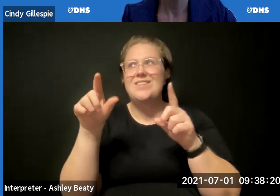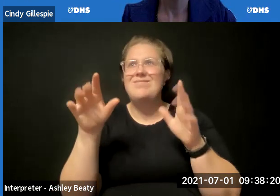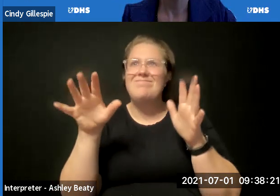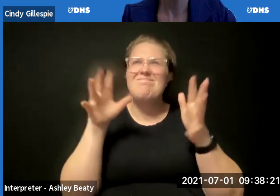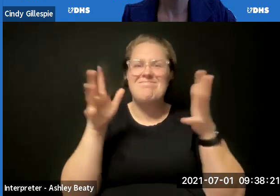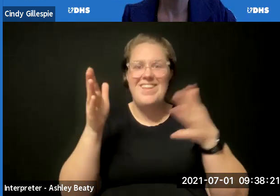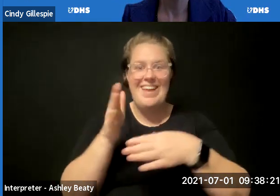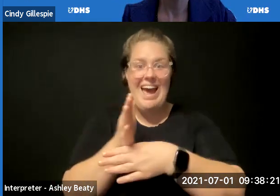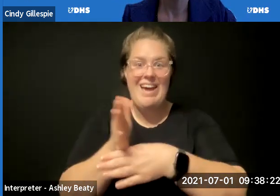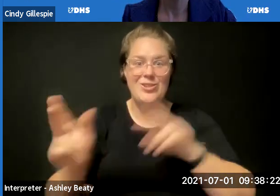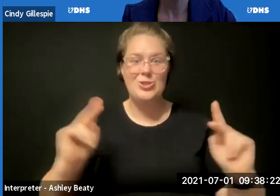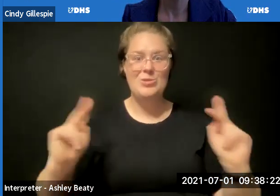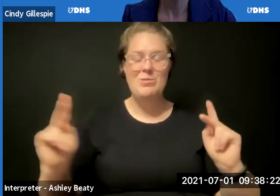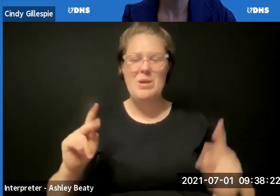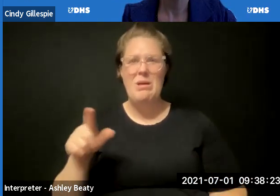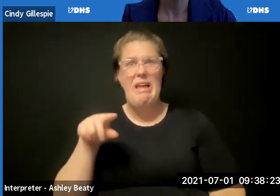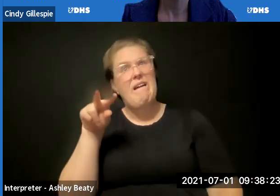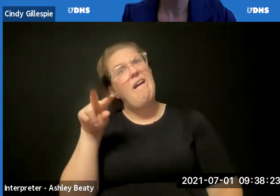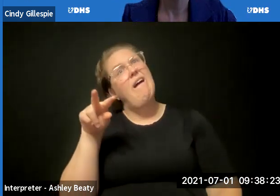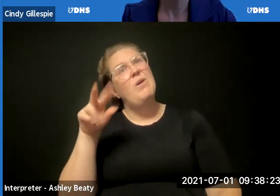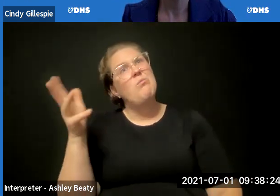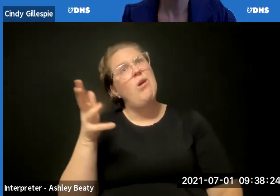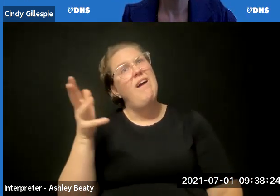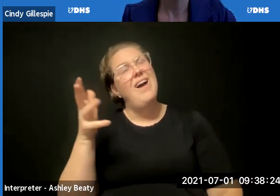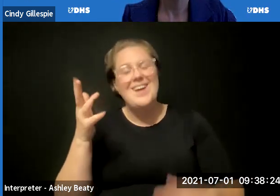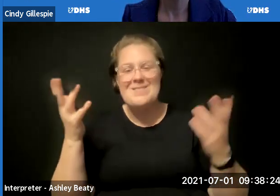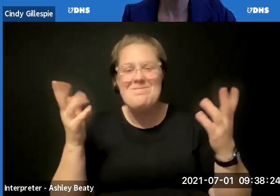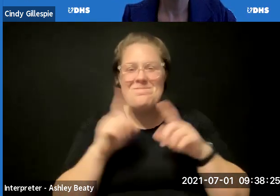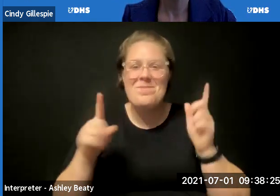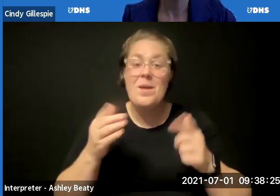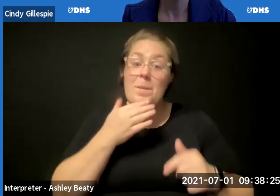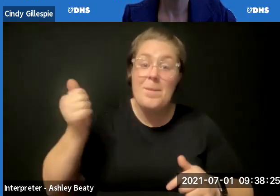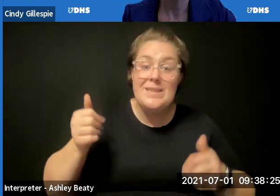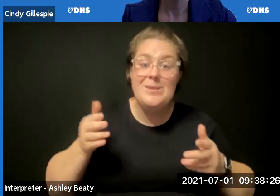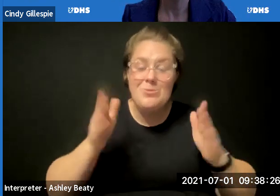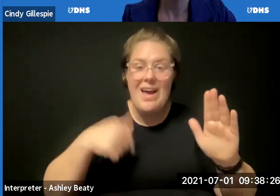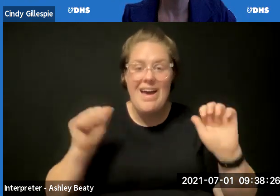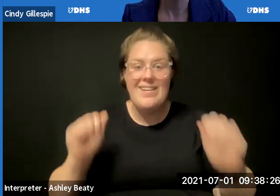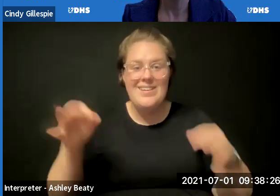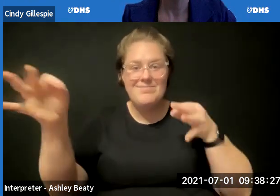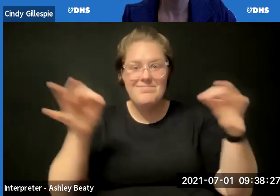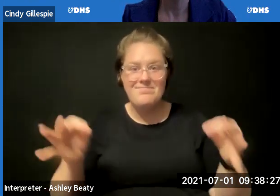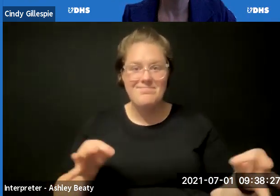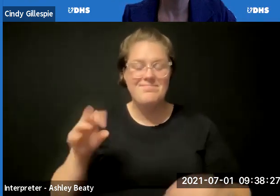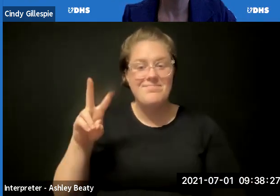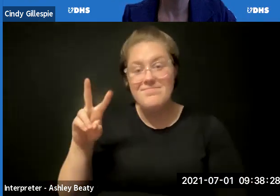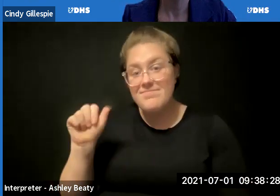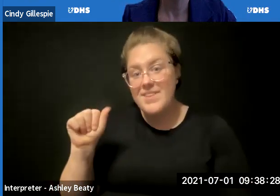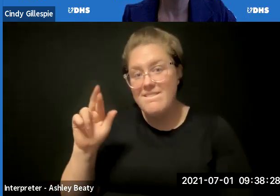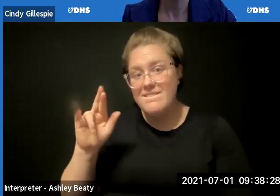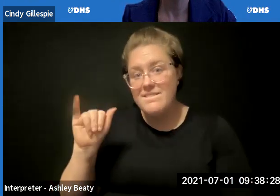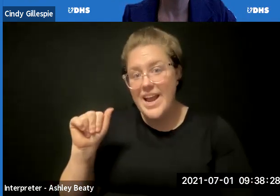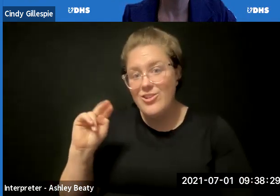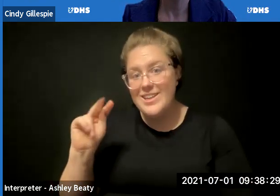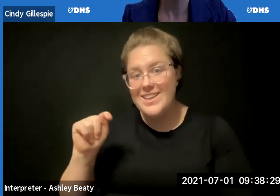understand. And the best way I've found to be able to describe what a variant is, you hear people say mutations and you hear all these